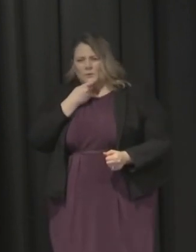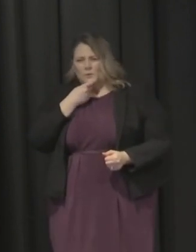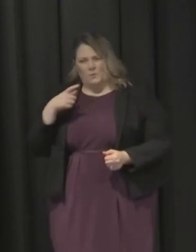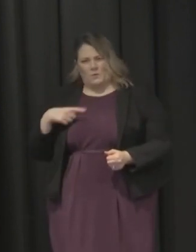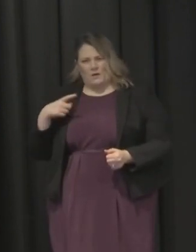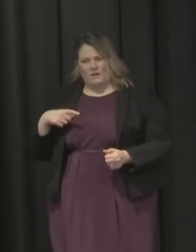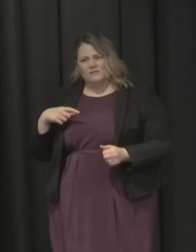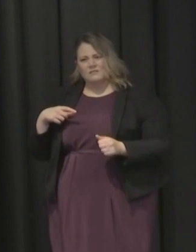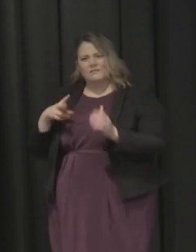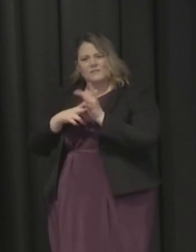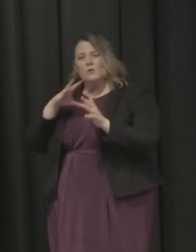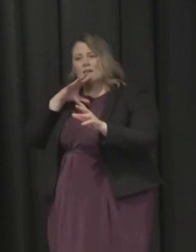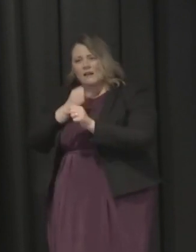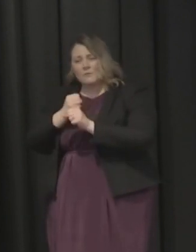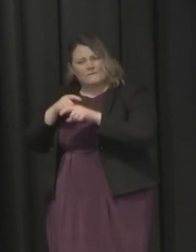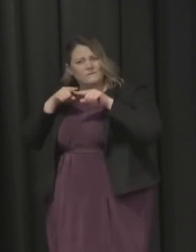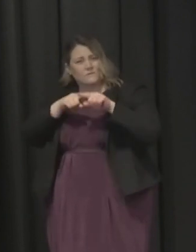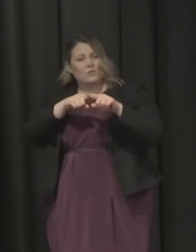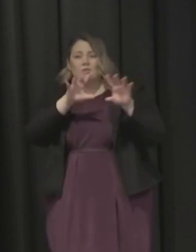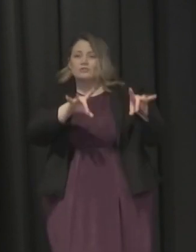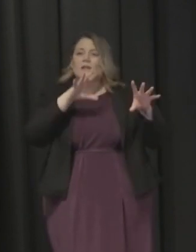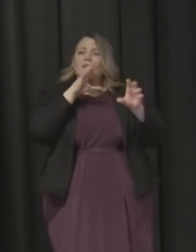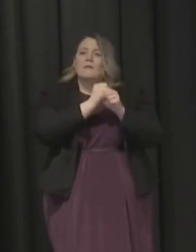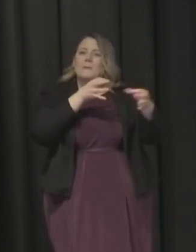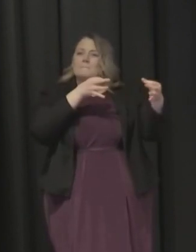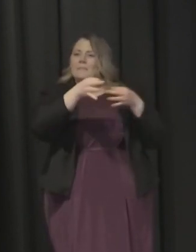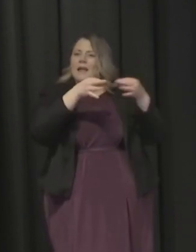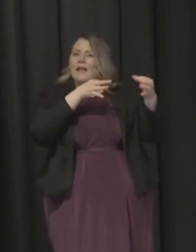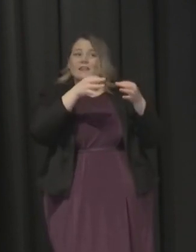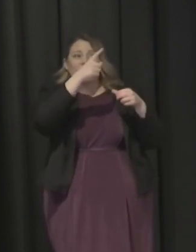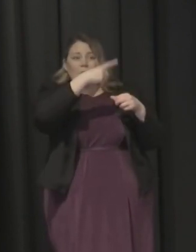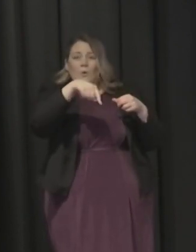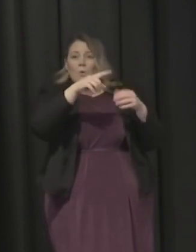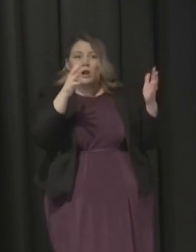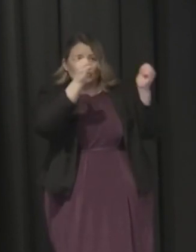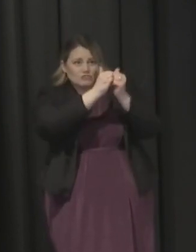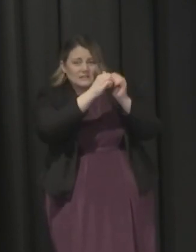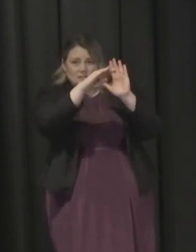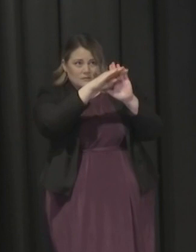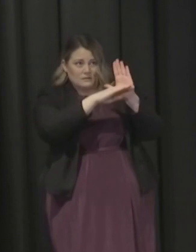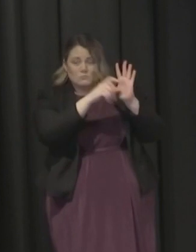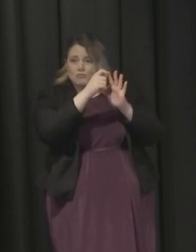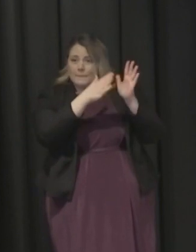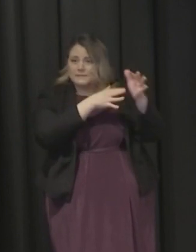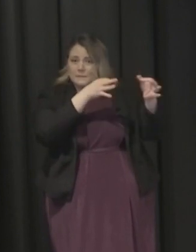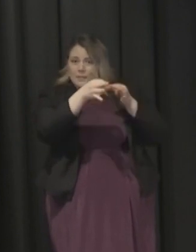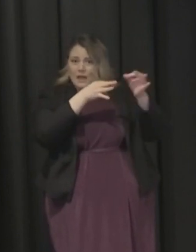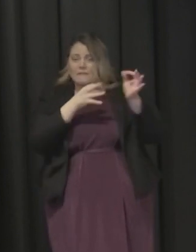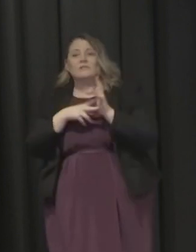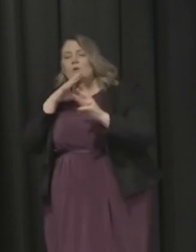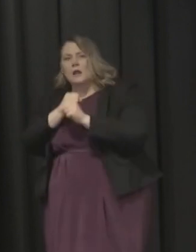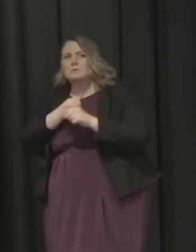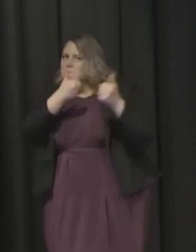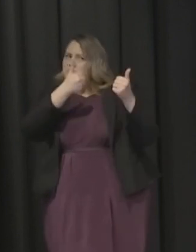around what the federal government considers to be fair and appropriate treatment. And it's not us that they're hurting in large